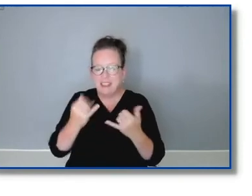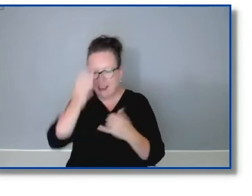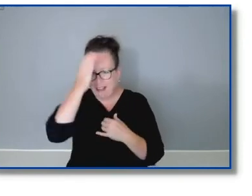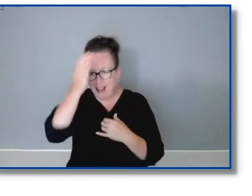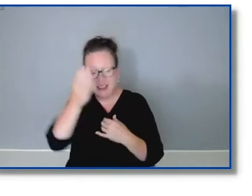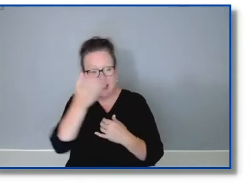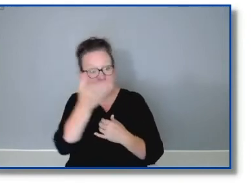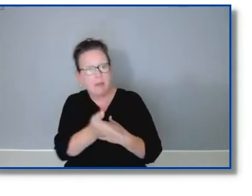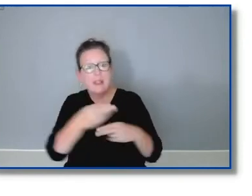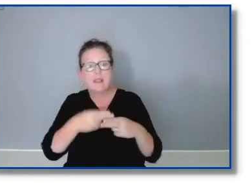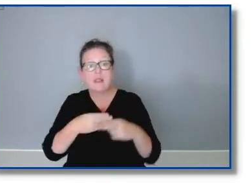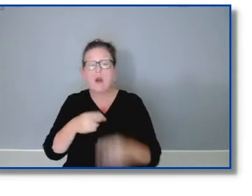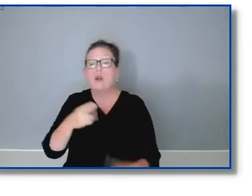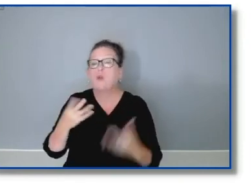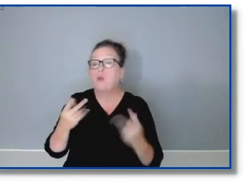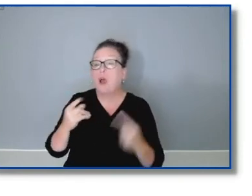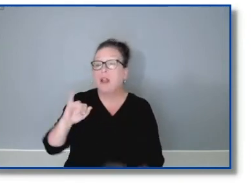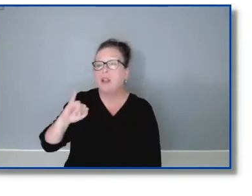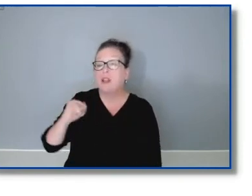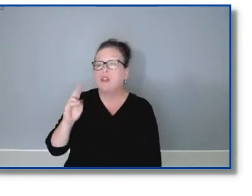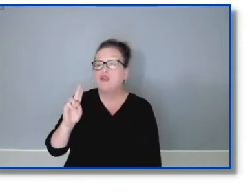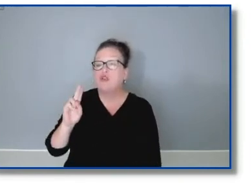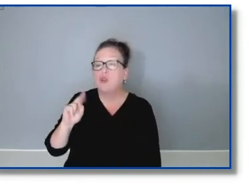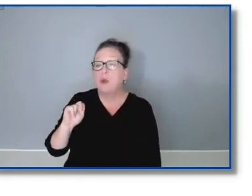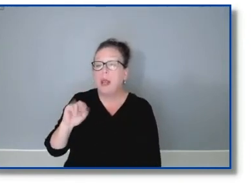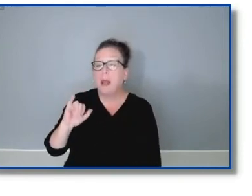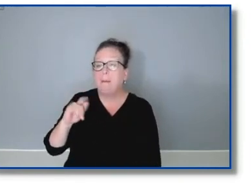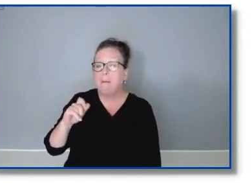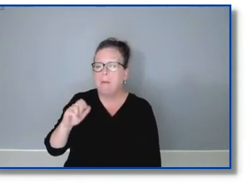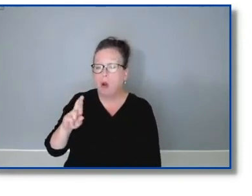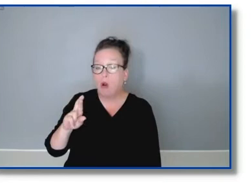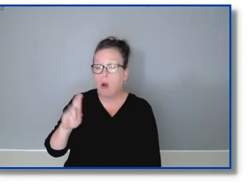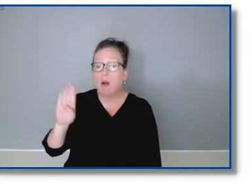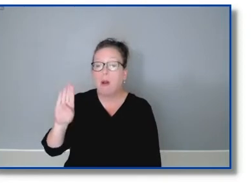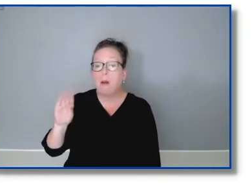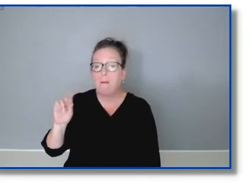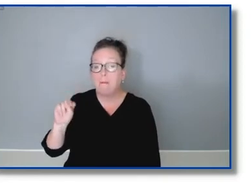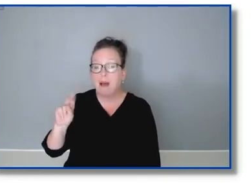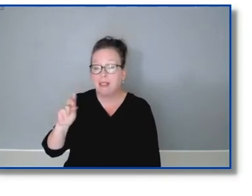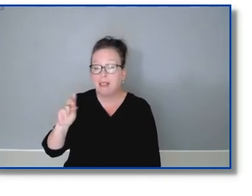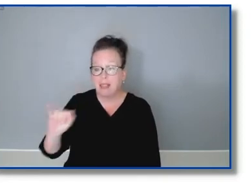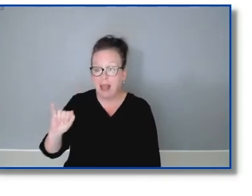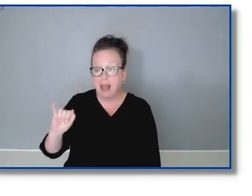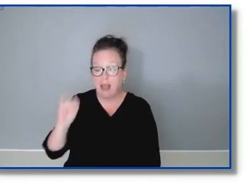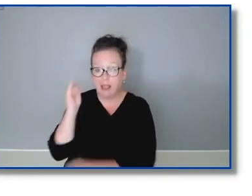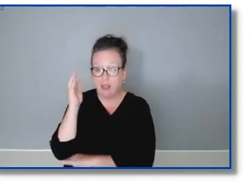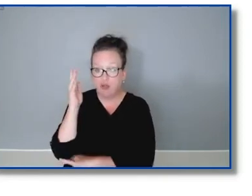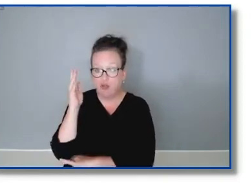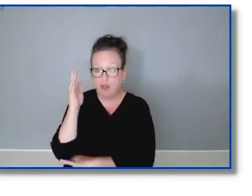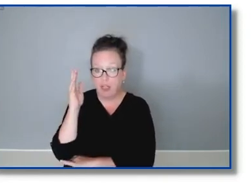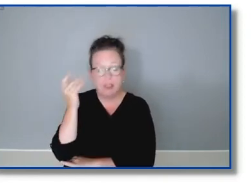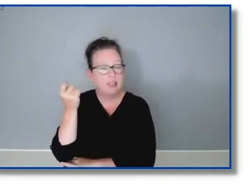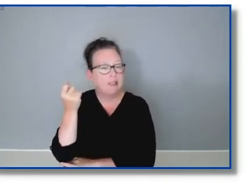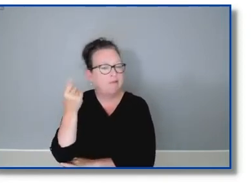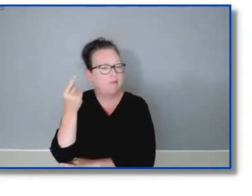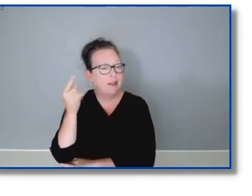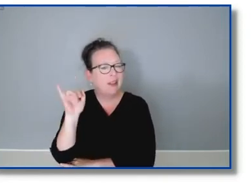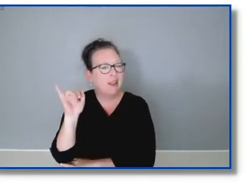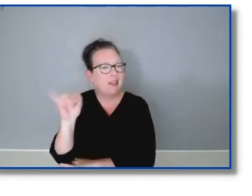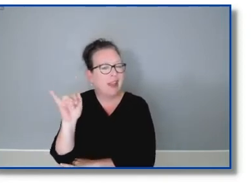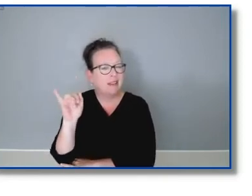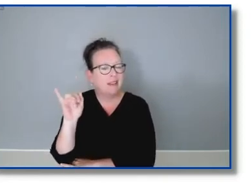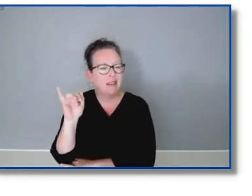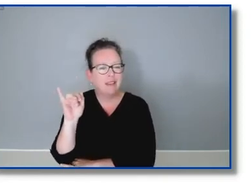know, juniper trees, the bonsai trees are also an example where it's a form that was